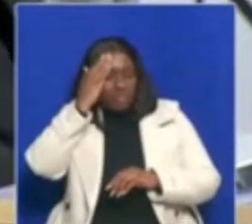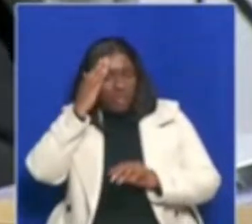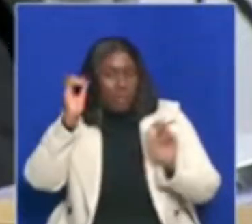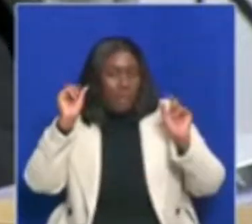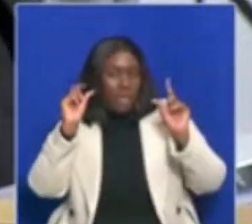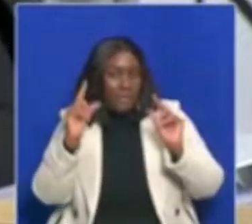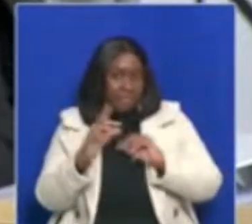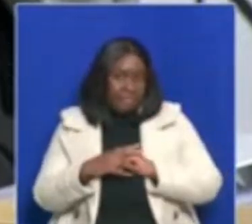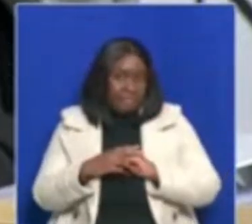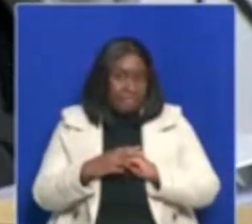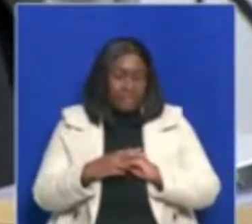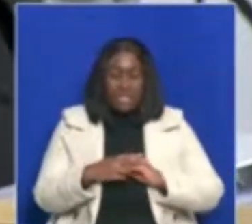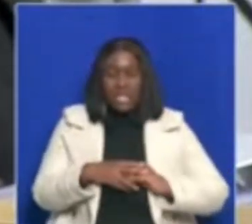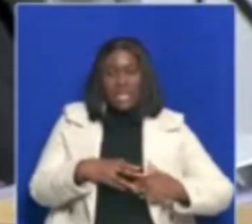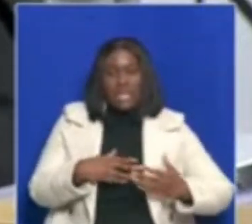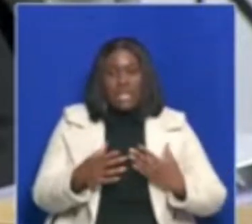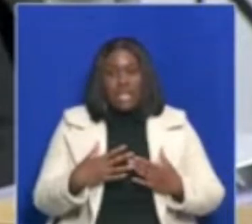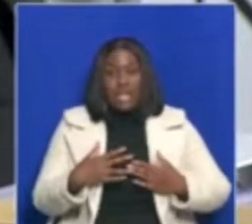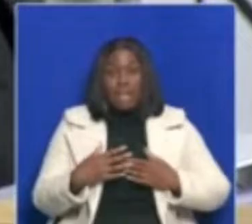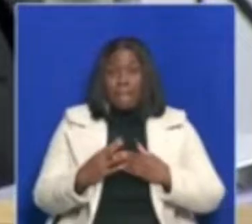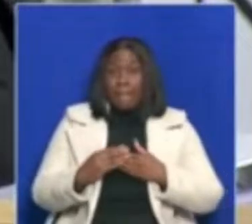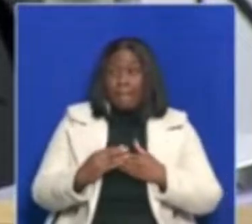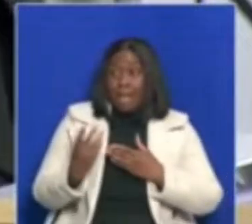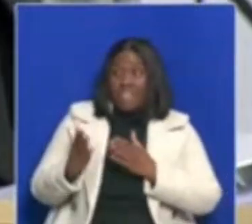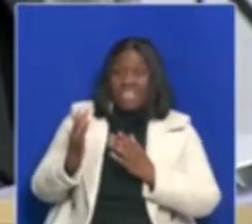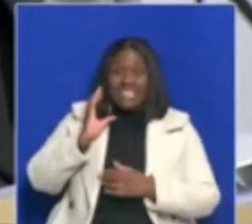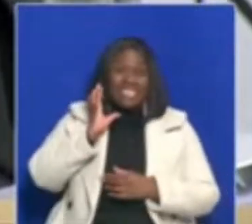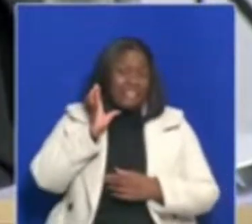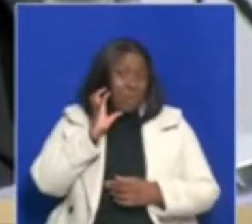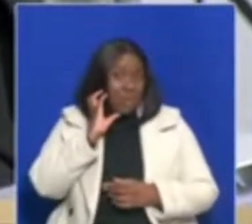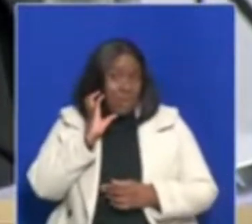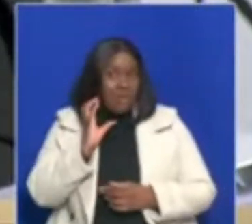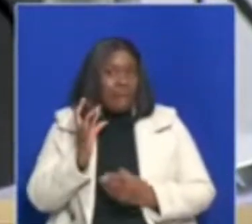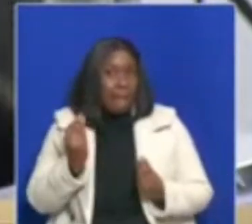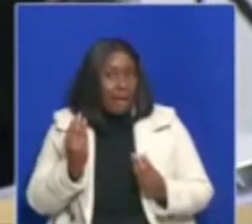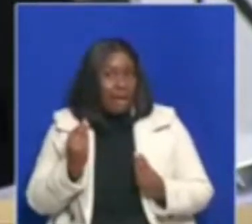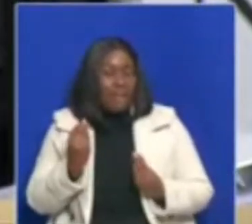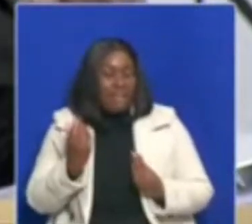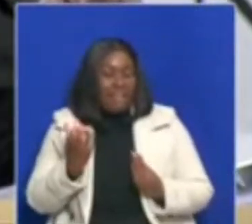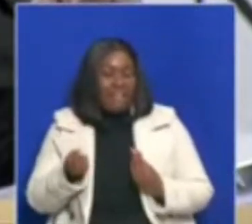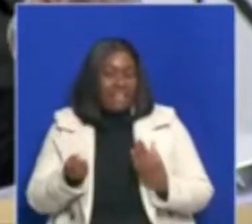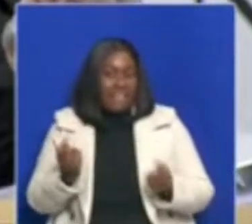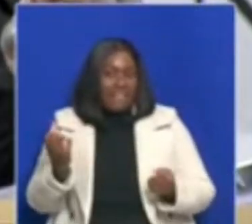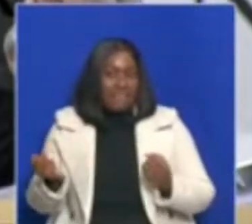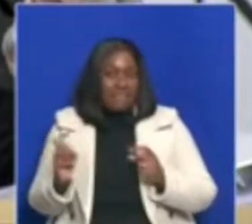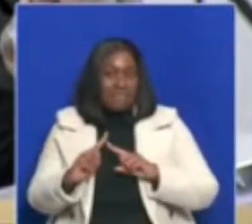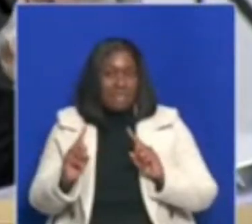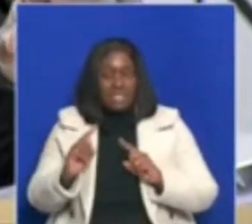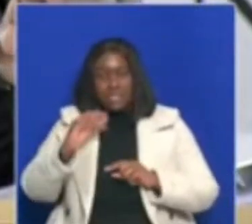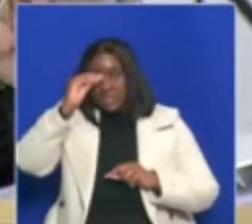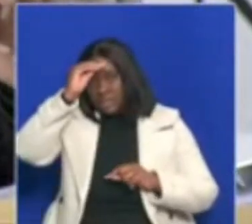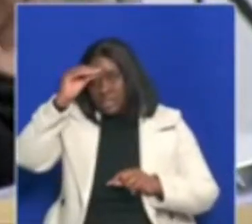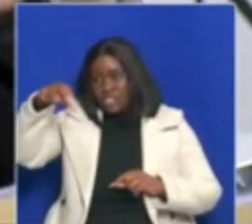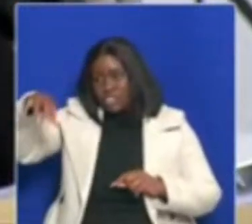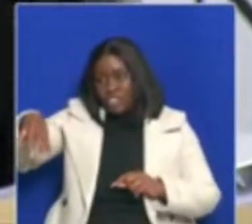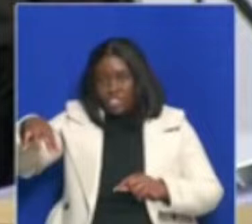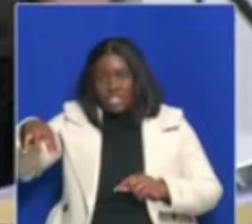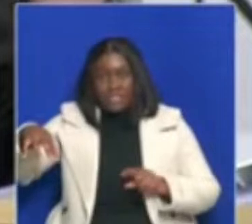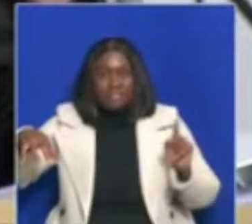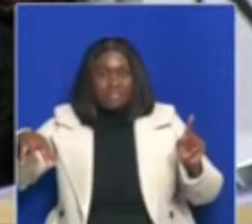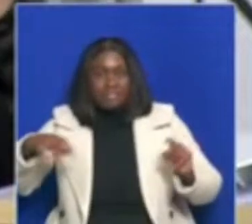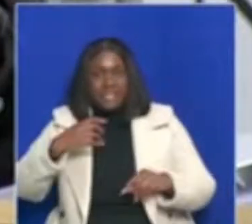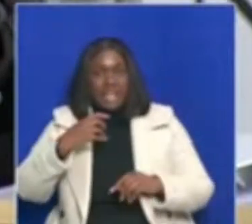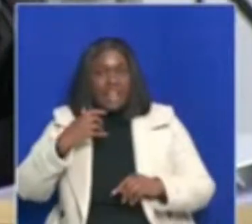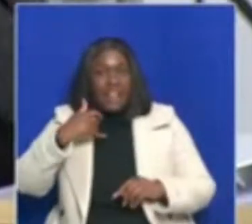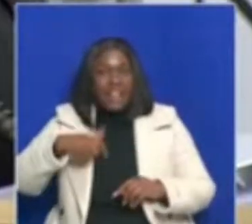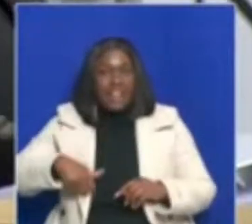standby have their cell number. However, the station can communicate with the radio control, and radio